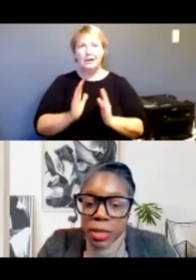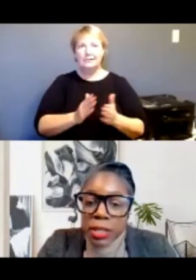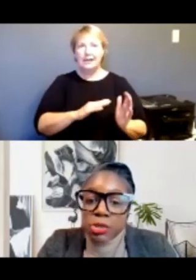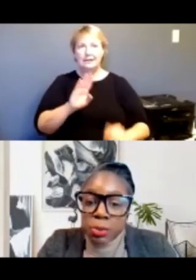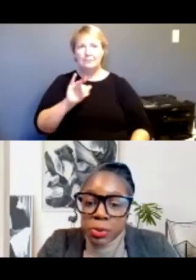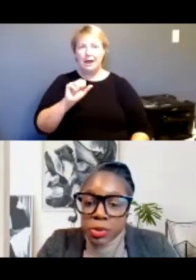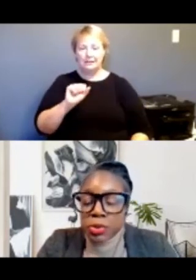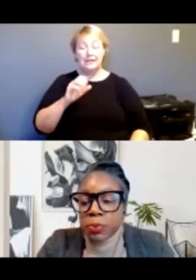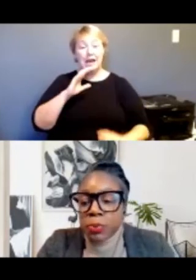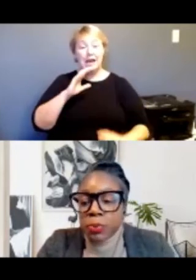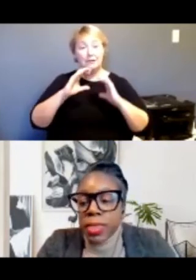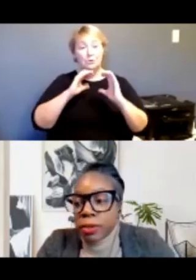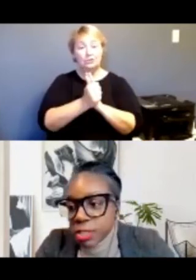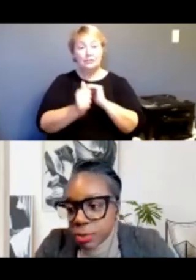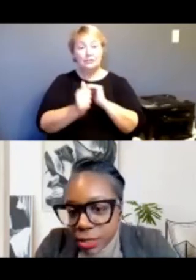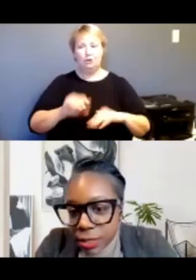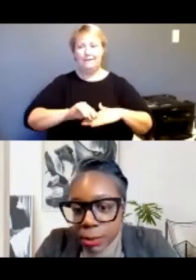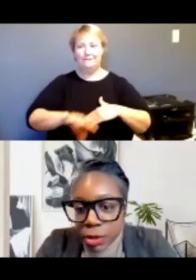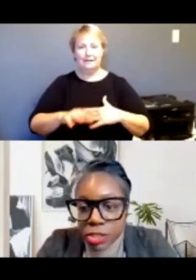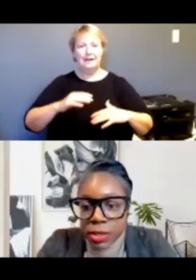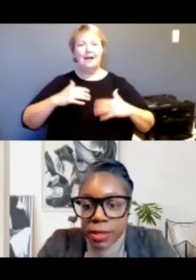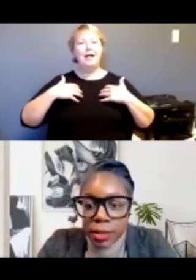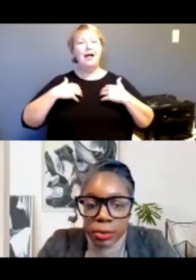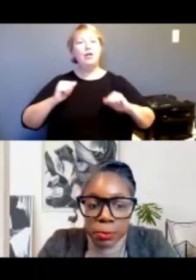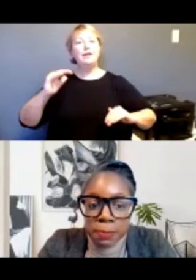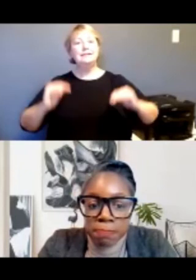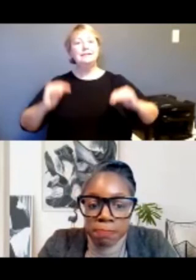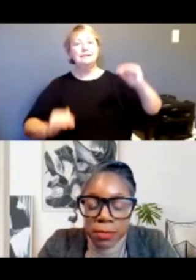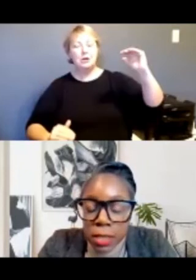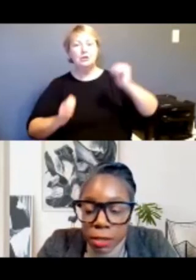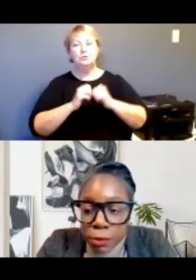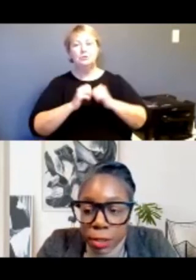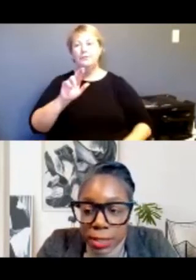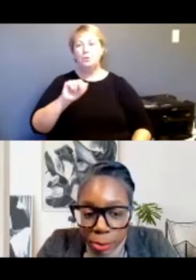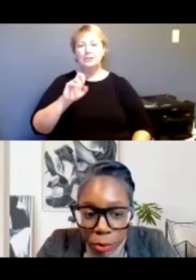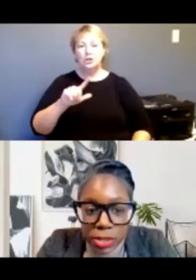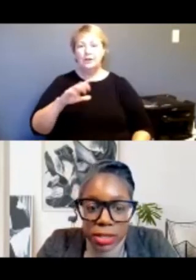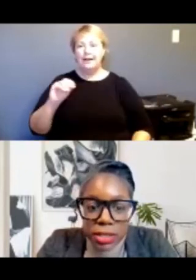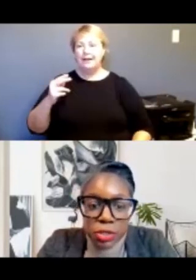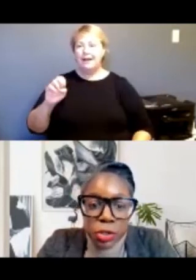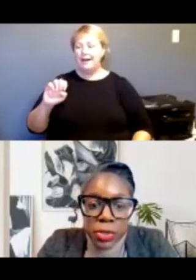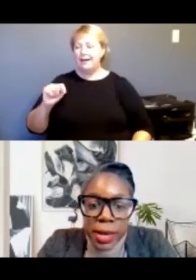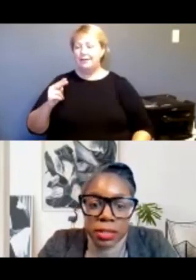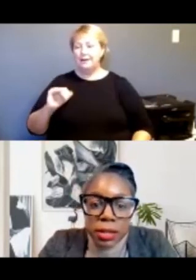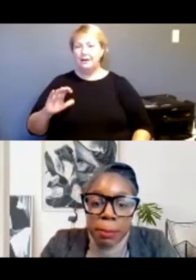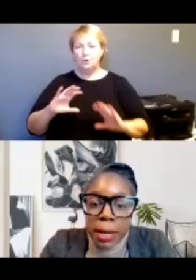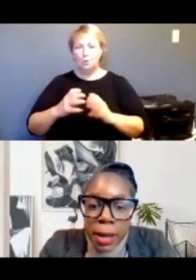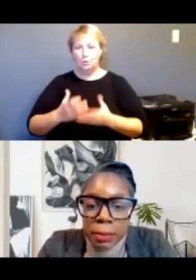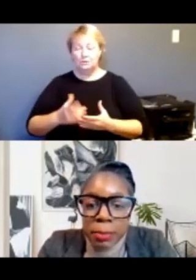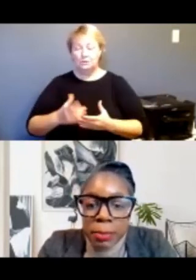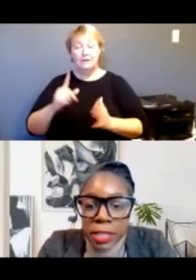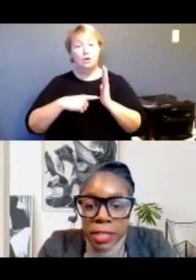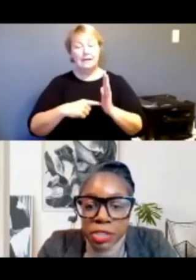skills may contribute to health disparities among racial and ethnic groups. For example, studies showed that